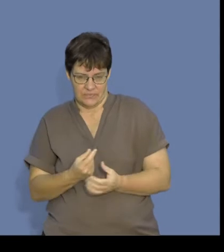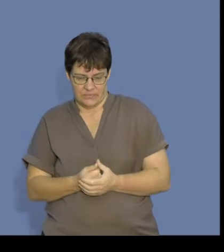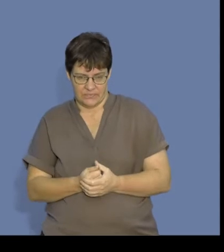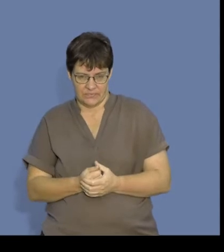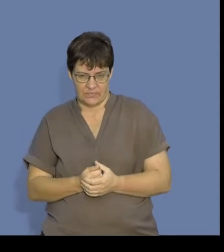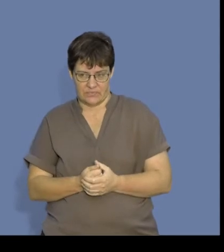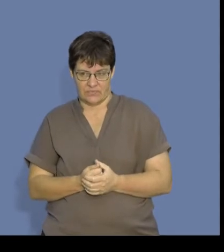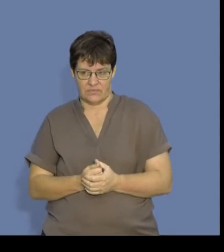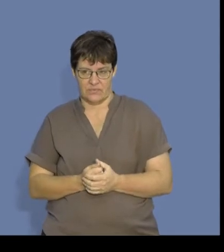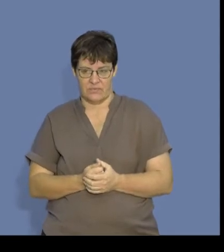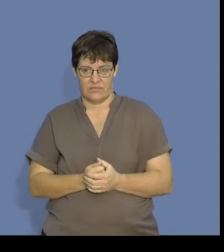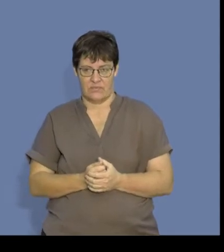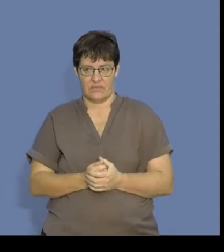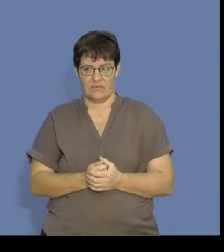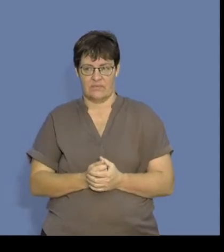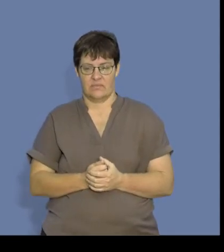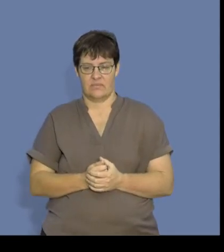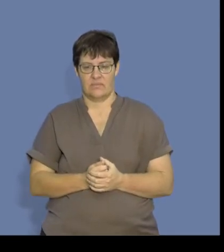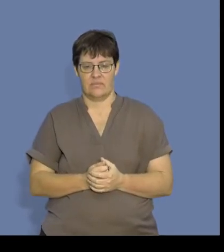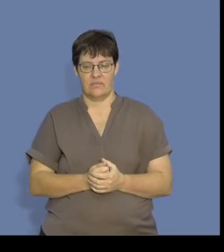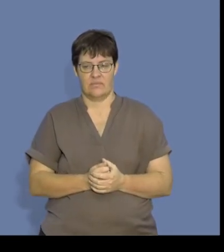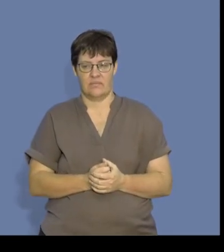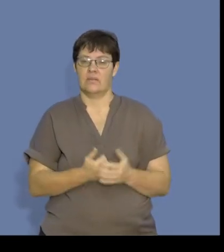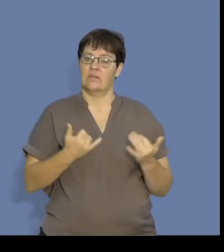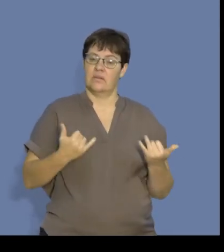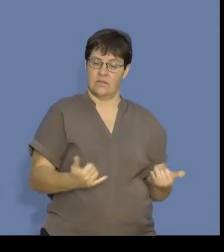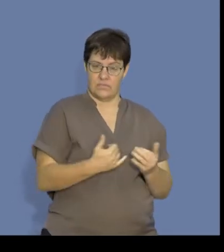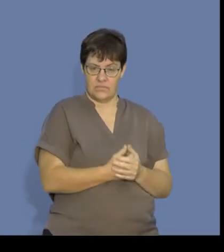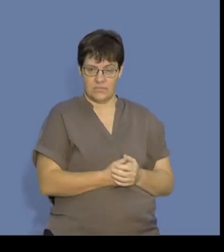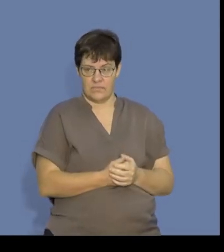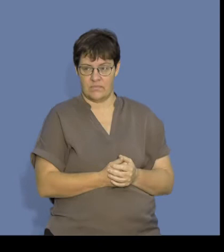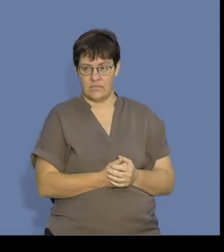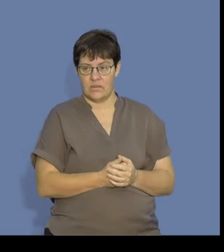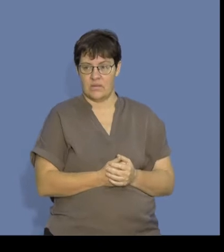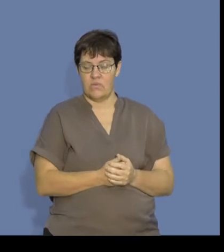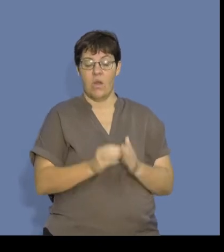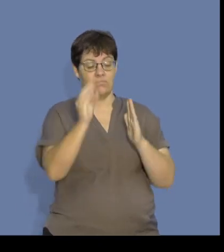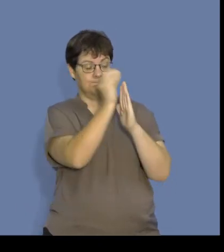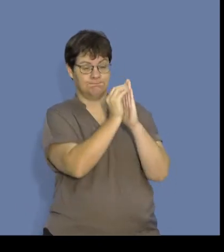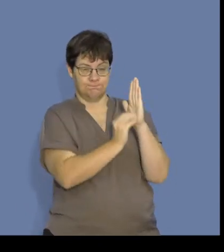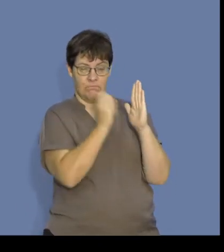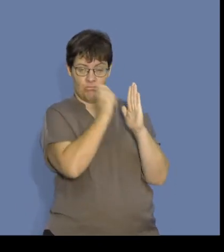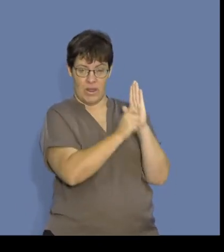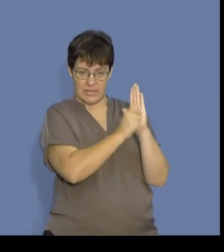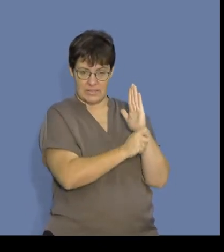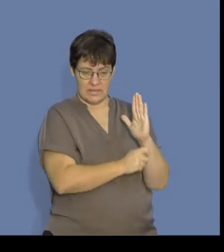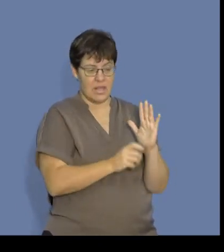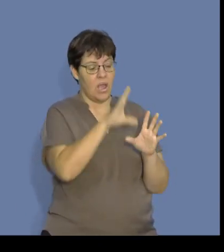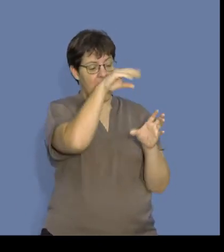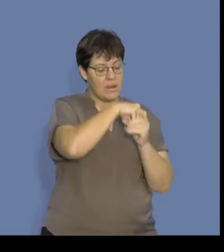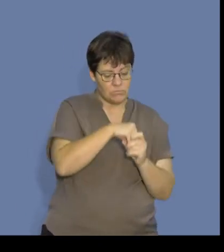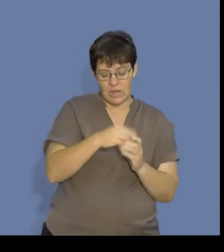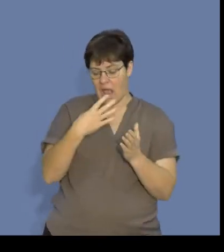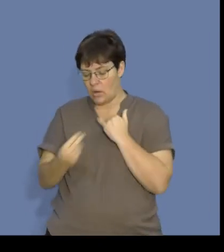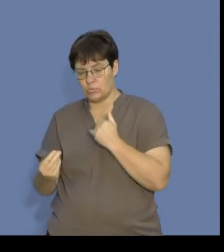gave you here in terms of the example, right? Now, when you then write down the